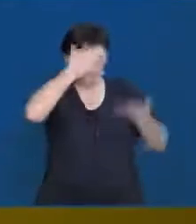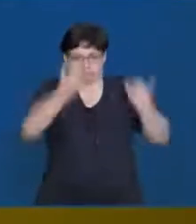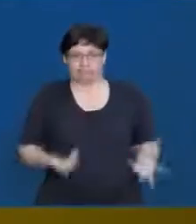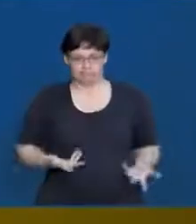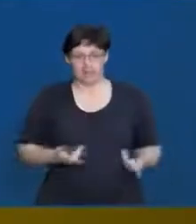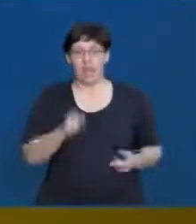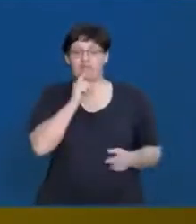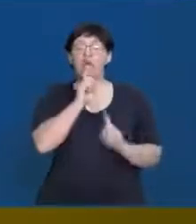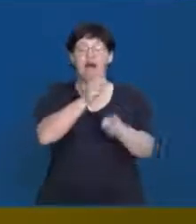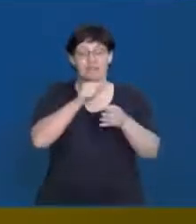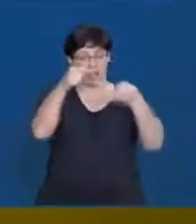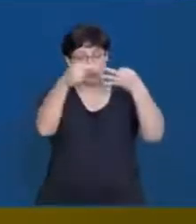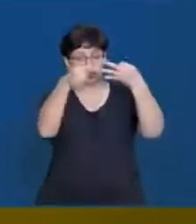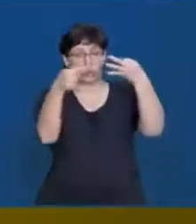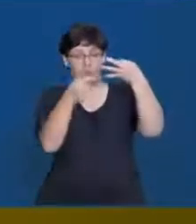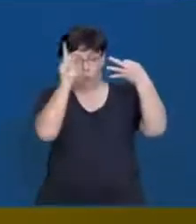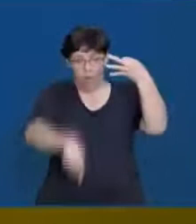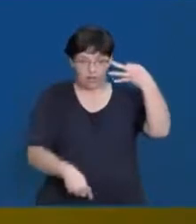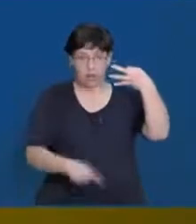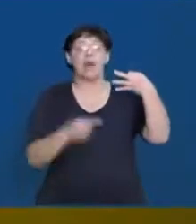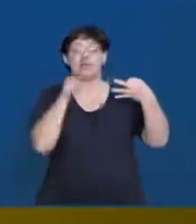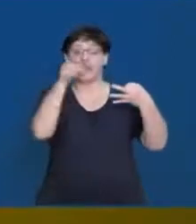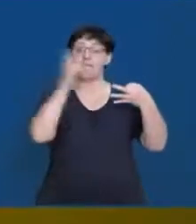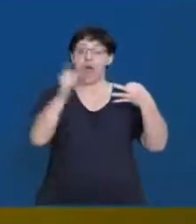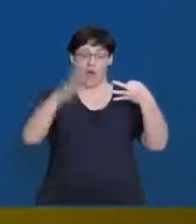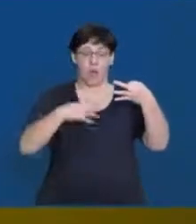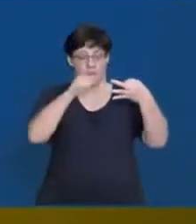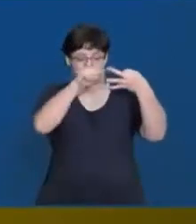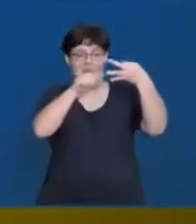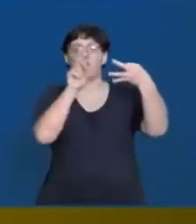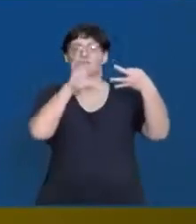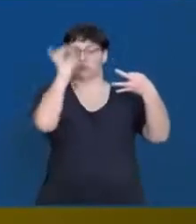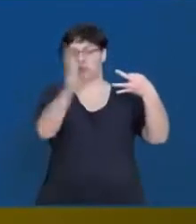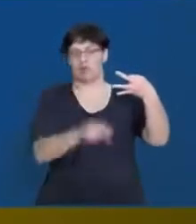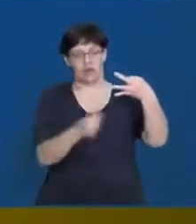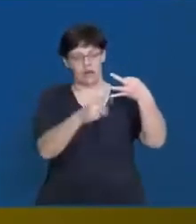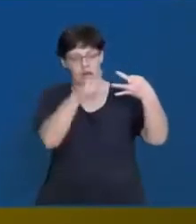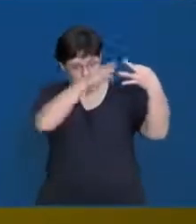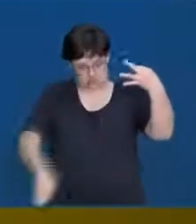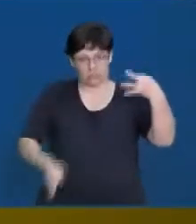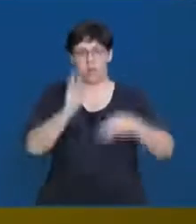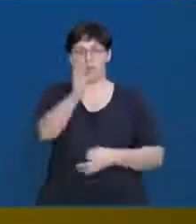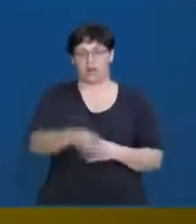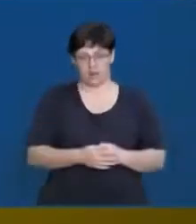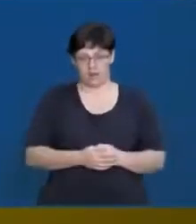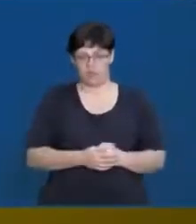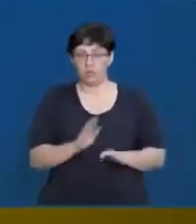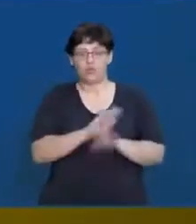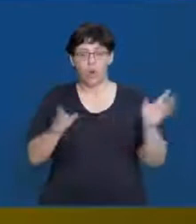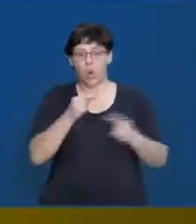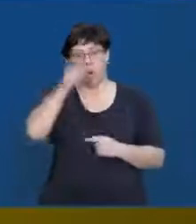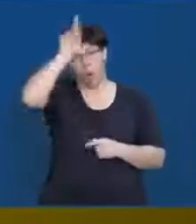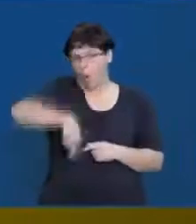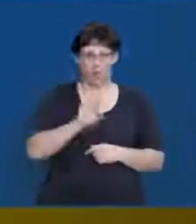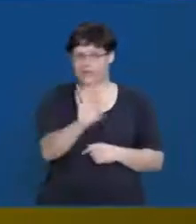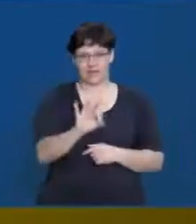question for you. If you answer all 3 questions, the first 2 questions are the ones that are going to be marked. The last one is going to be scratched out. So